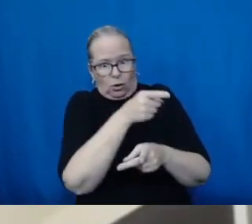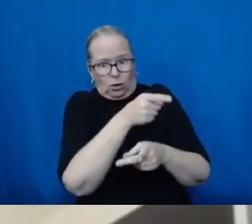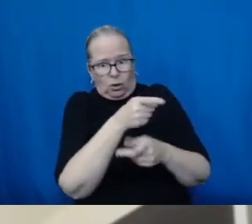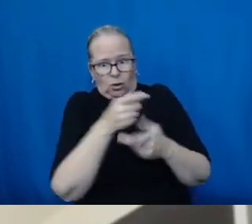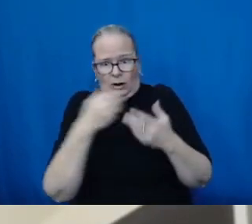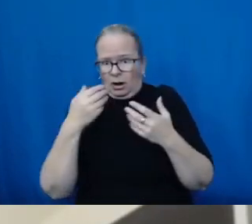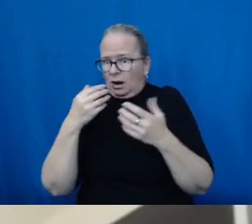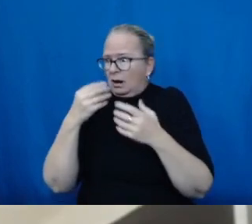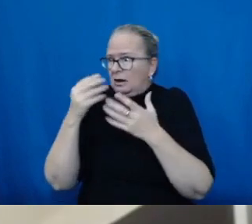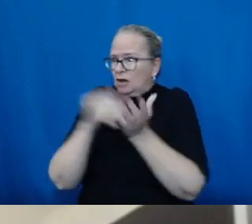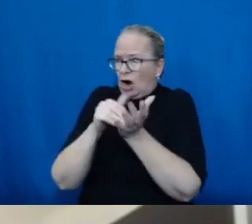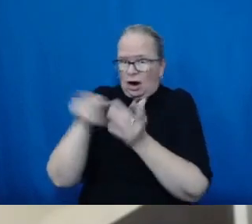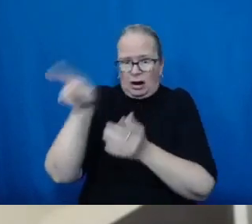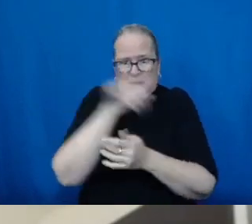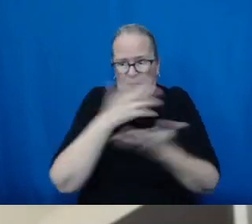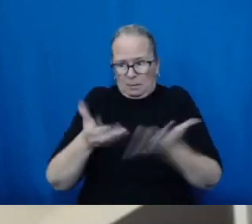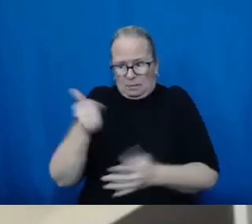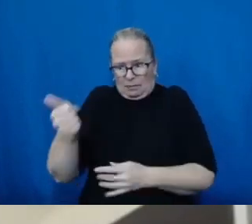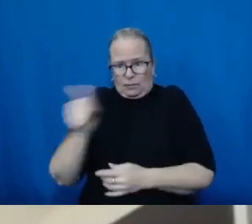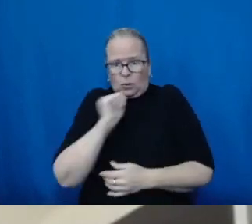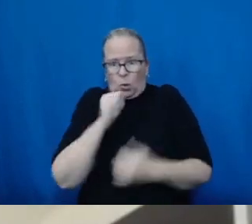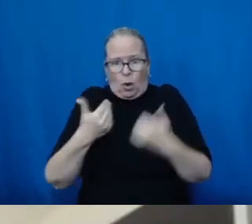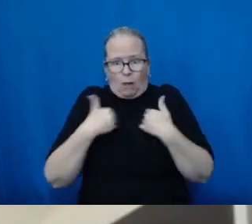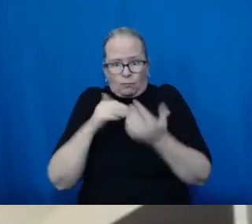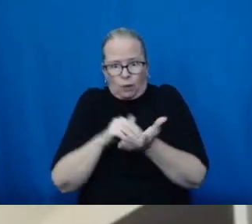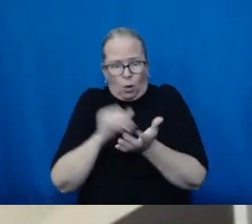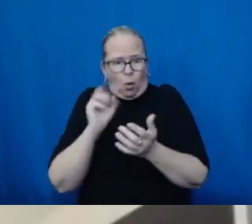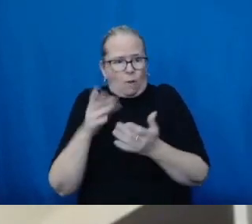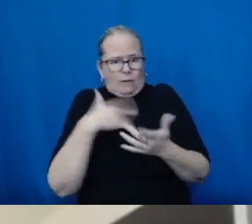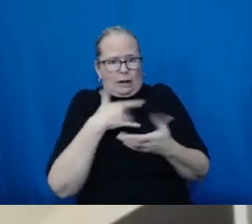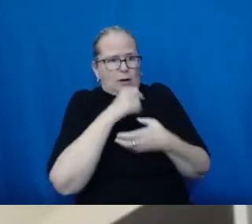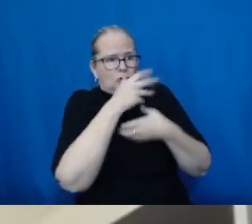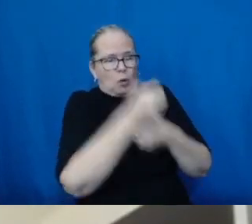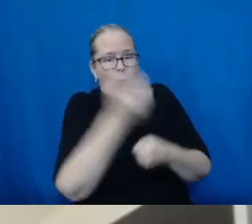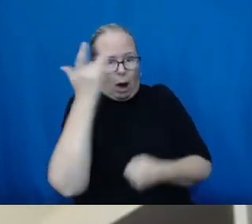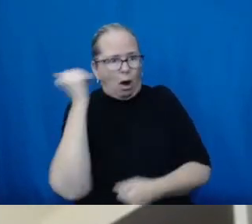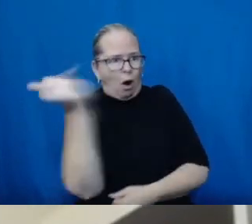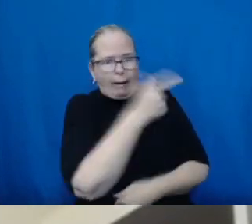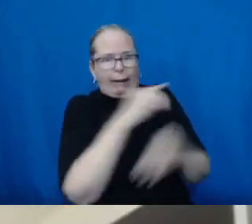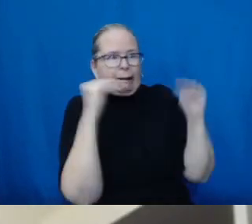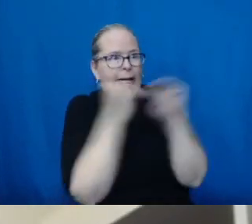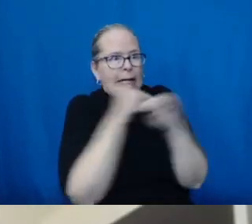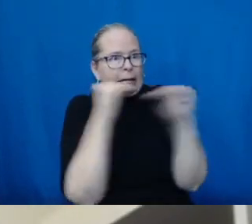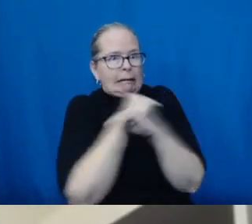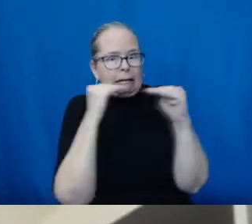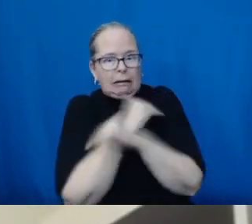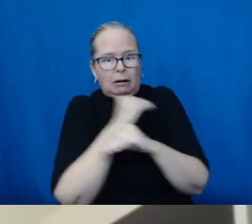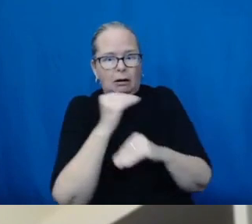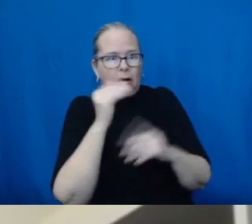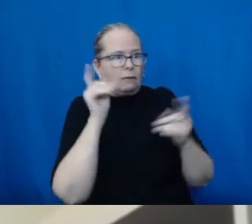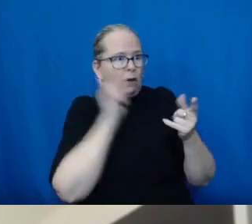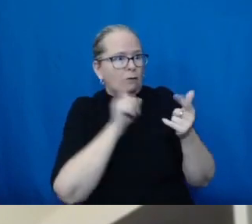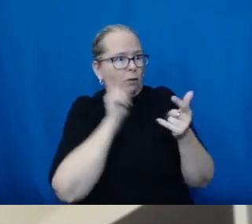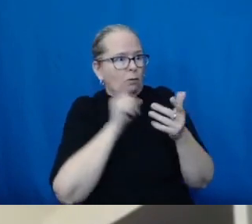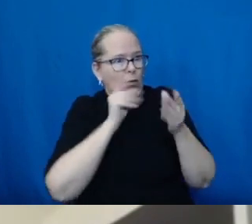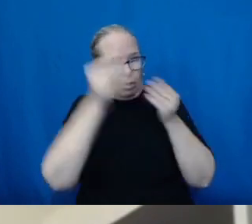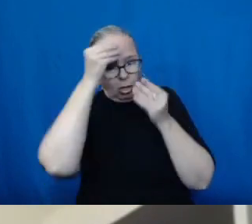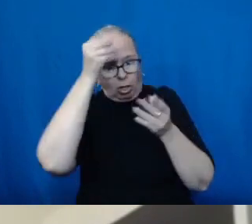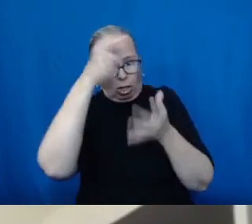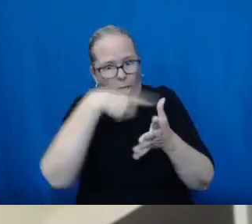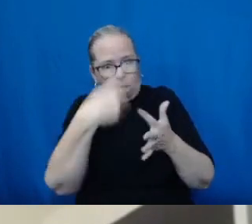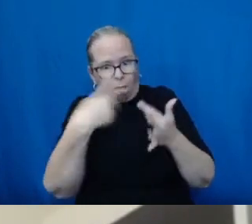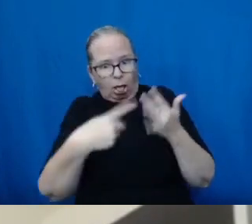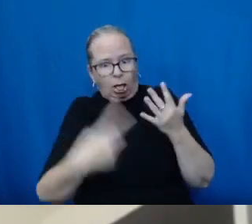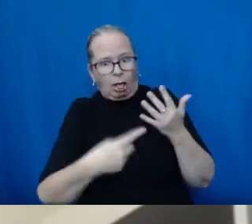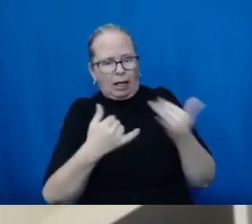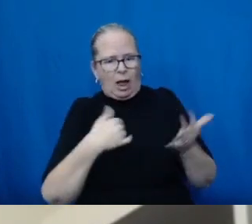the hospitals being full, this is all just false information, telling them to talk to a trusted healthcare provider is not actually going to solve the problem. So what you need to do